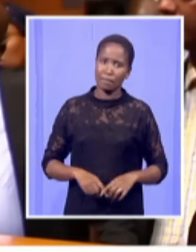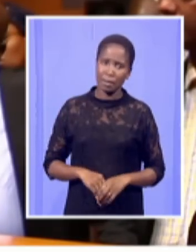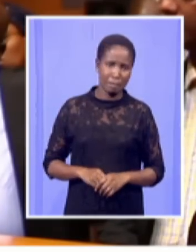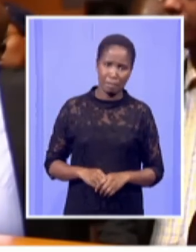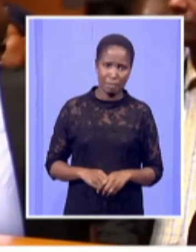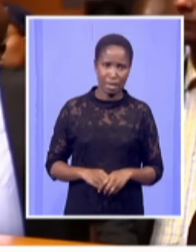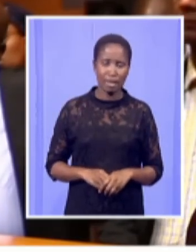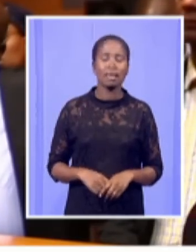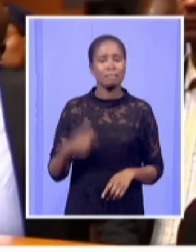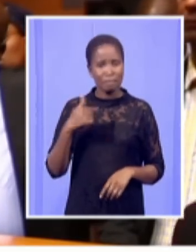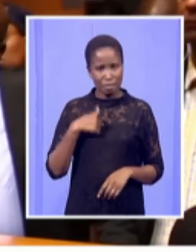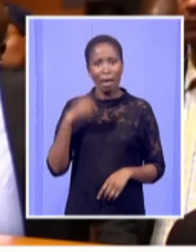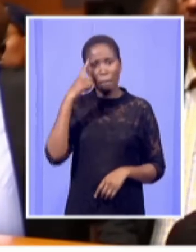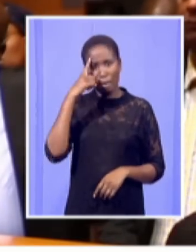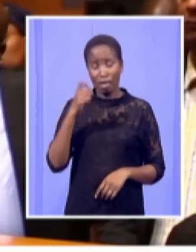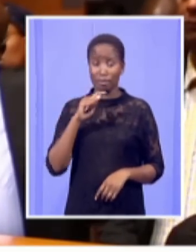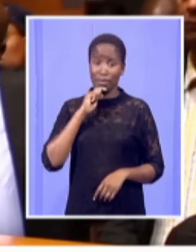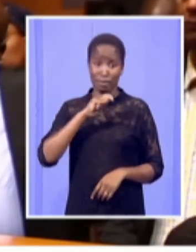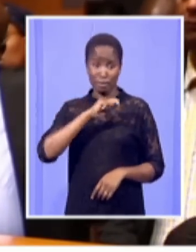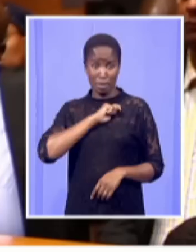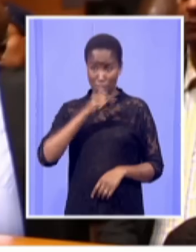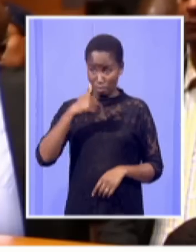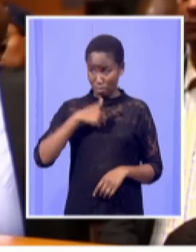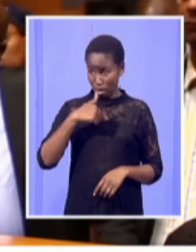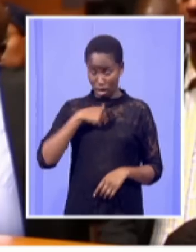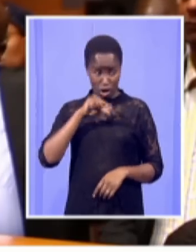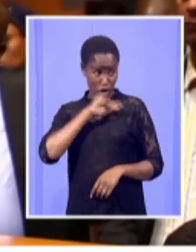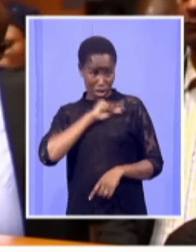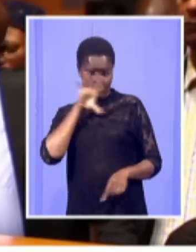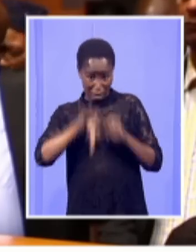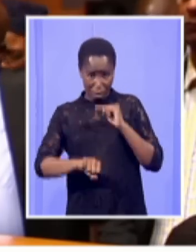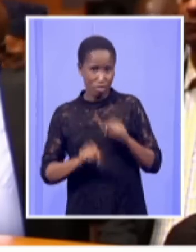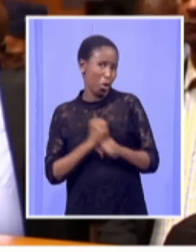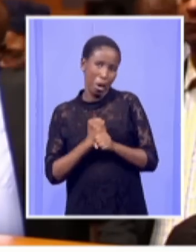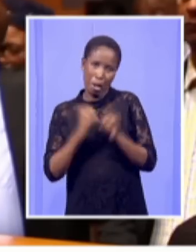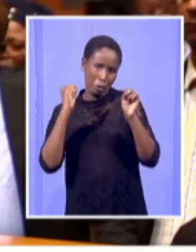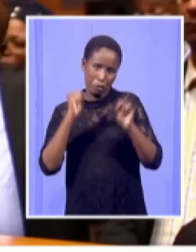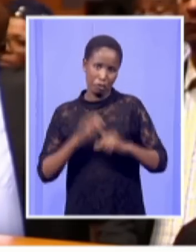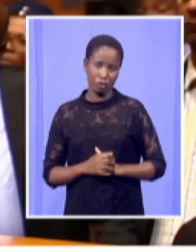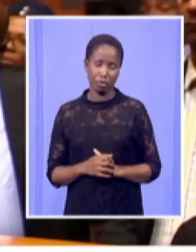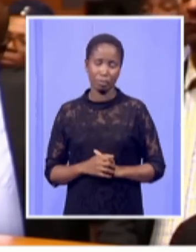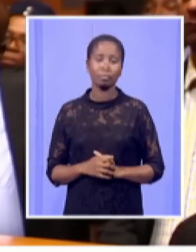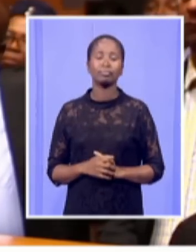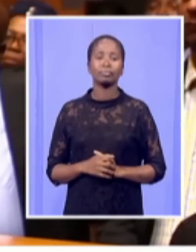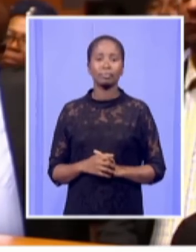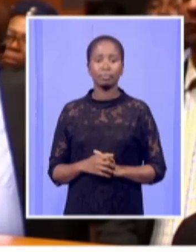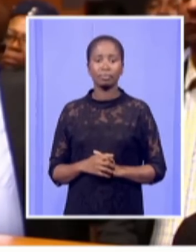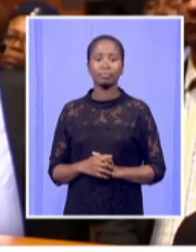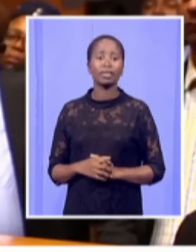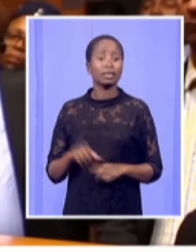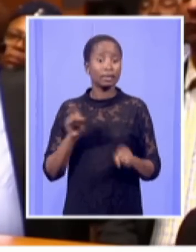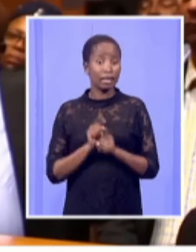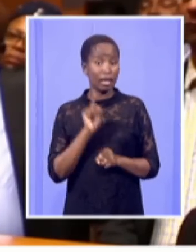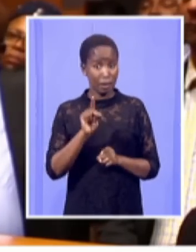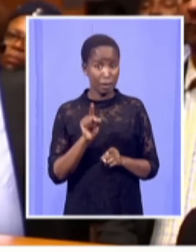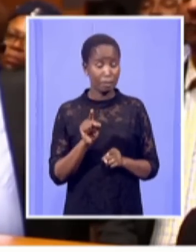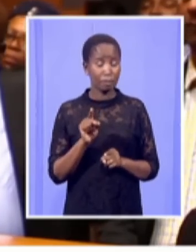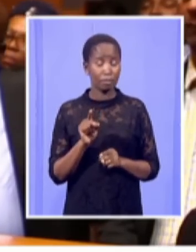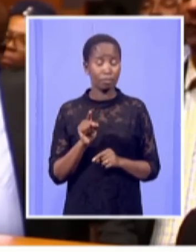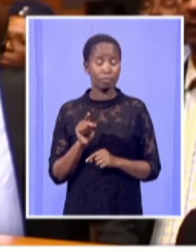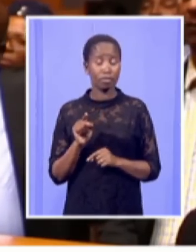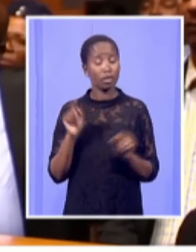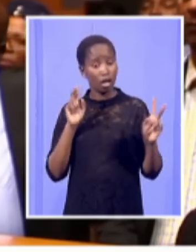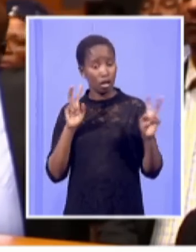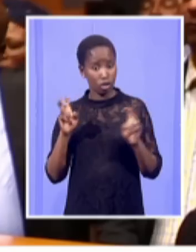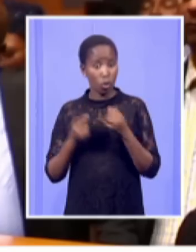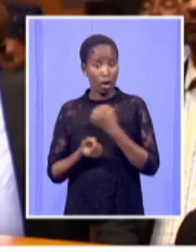believe that there is no reasonable prospect of me being found guilty of any crime. Then, as far as the bail amount is concerned, should